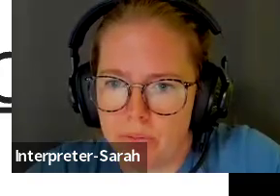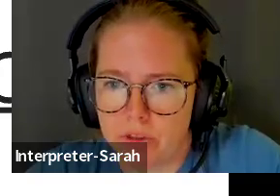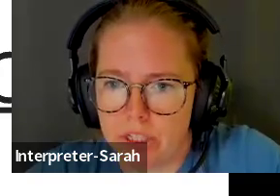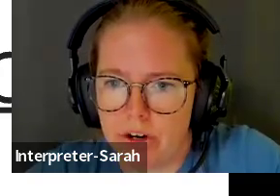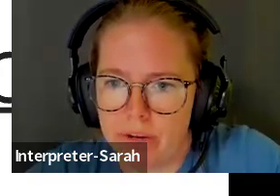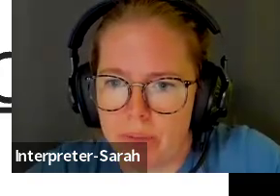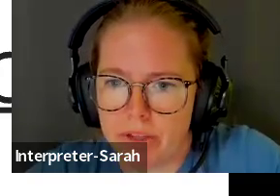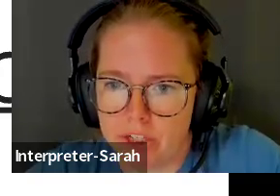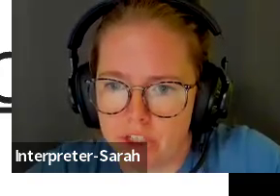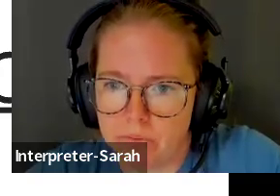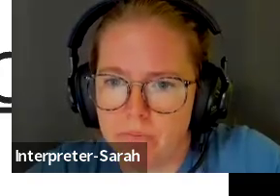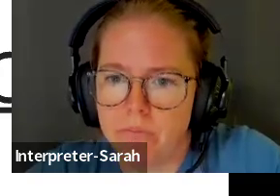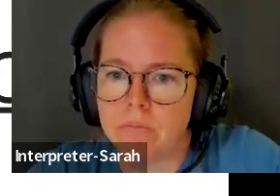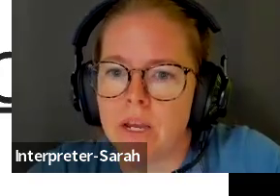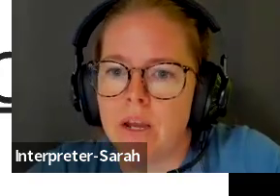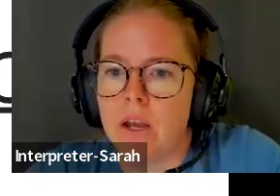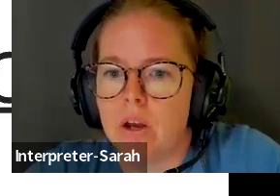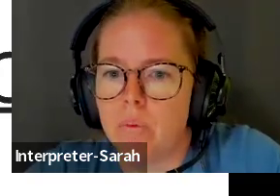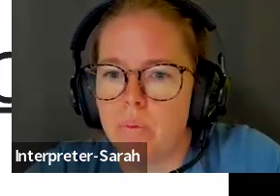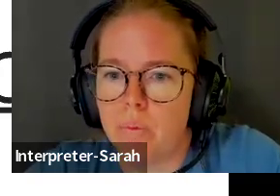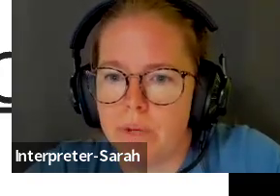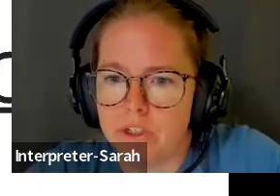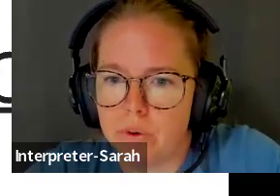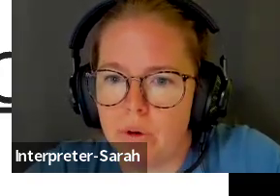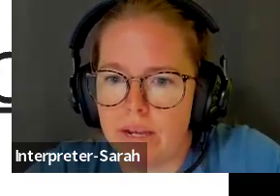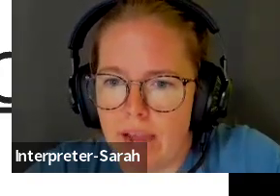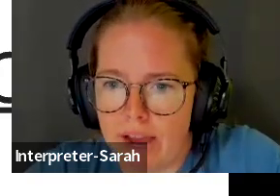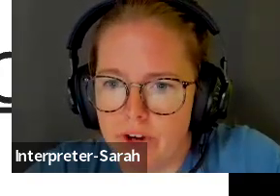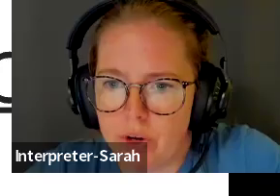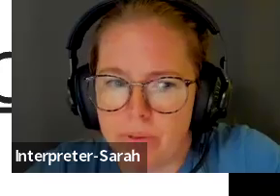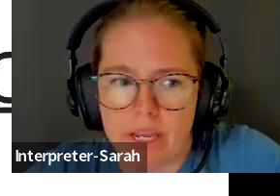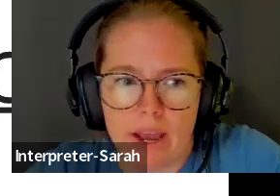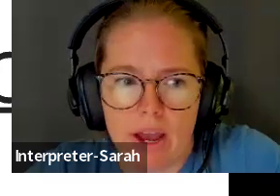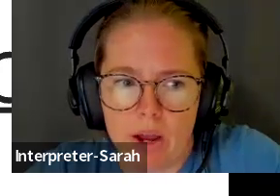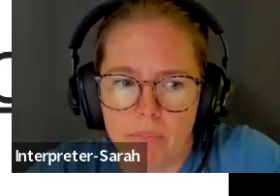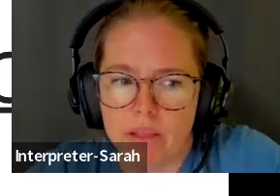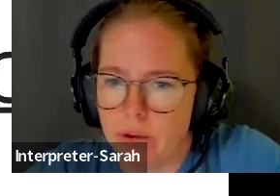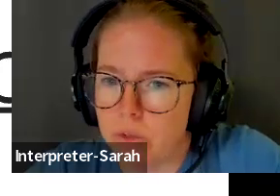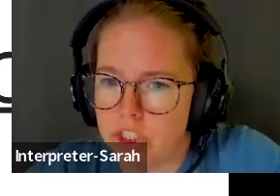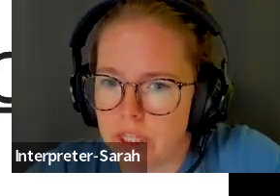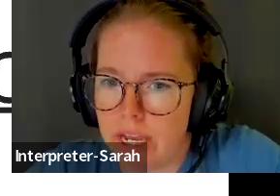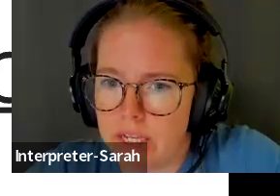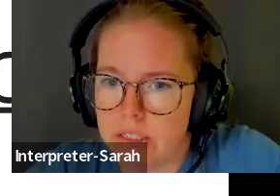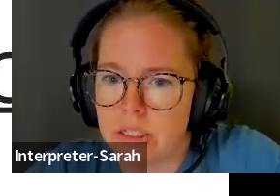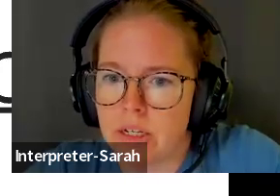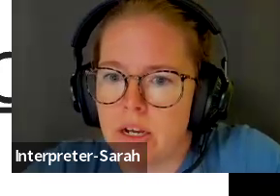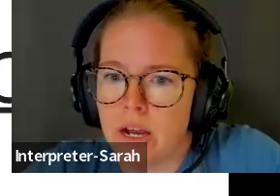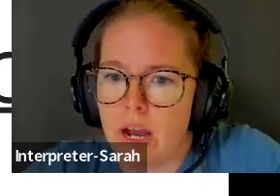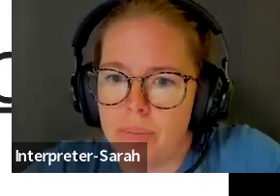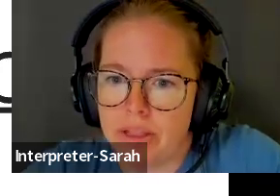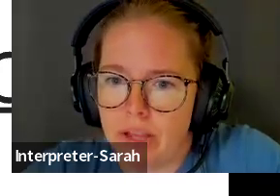usually available to the hearing population. We do have notably language